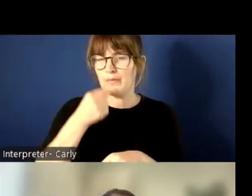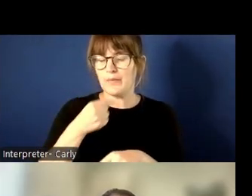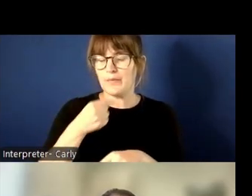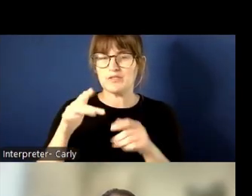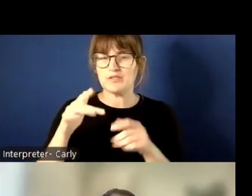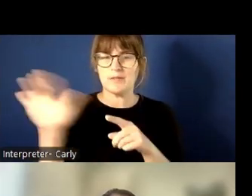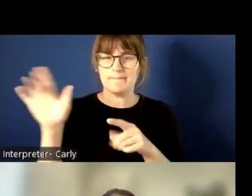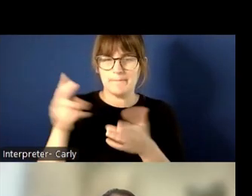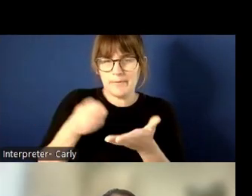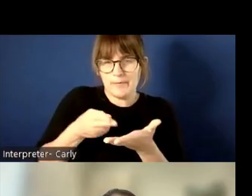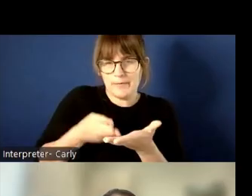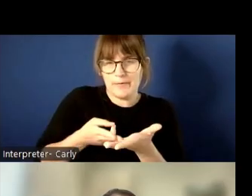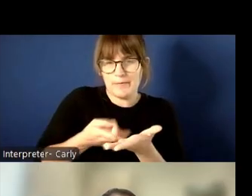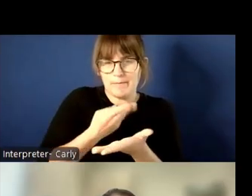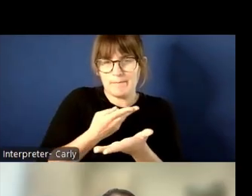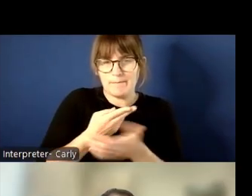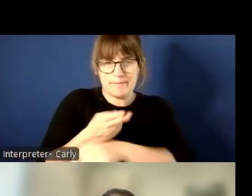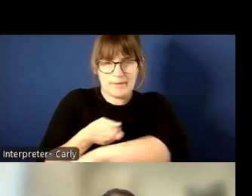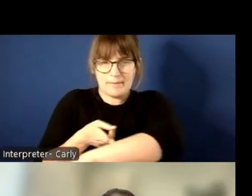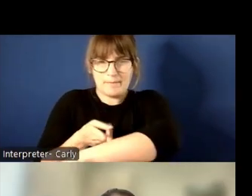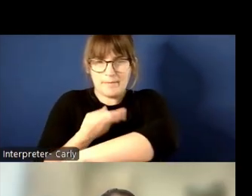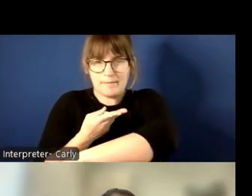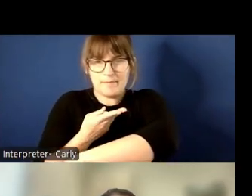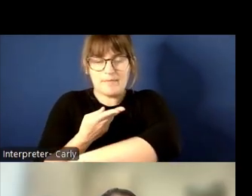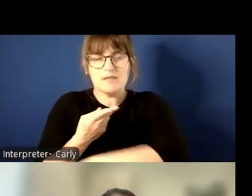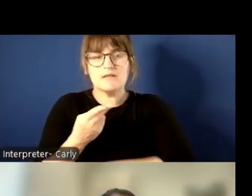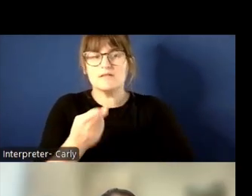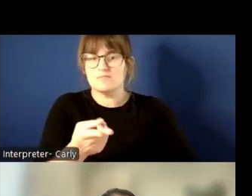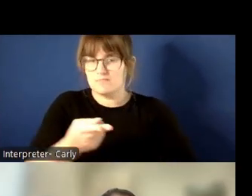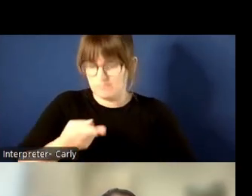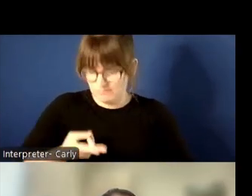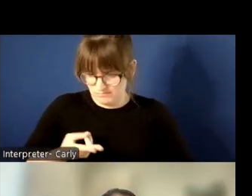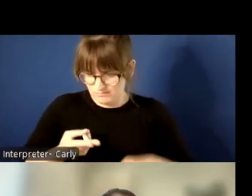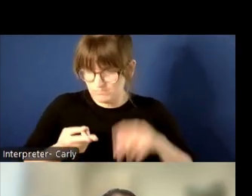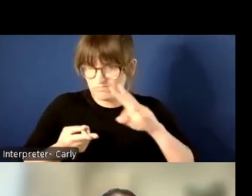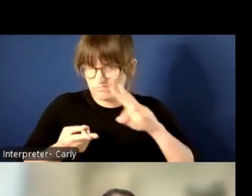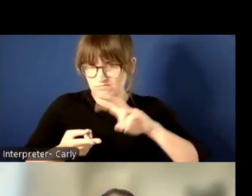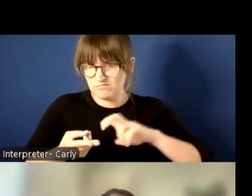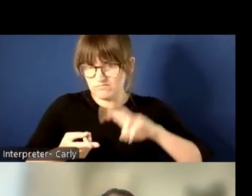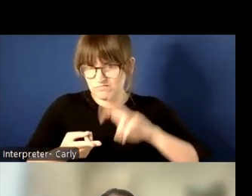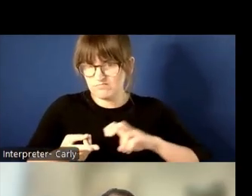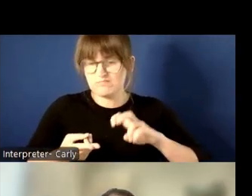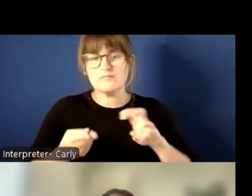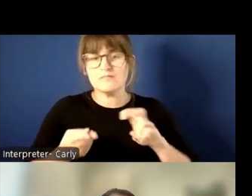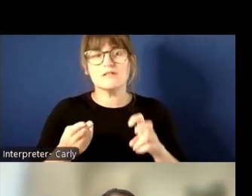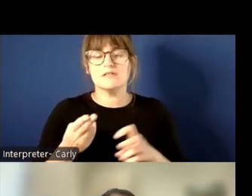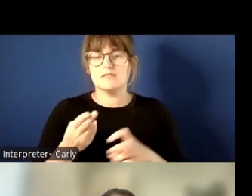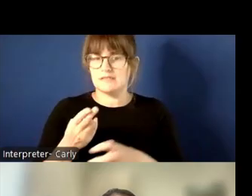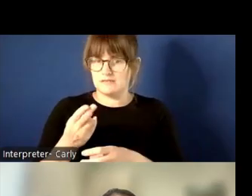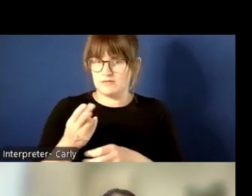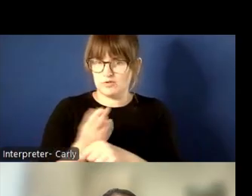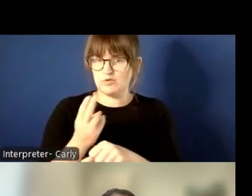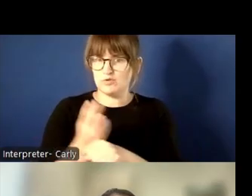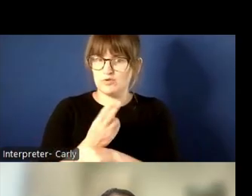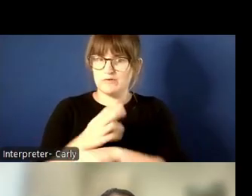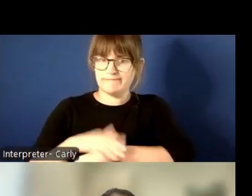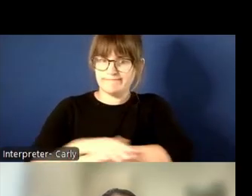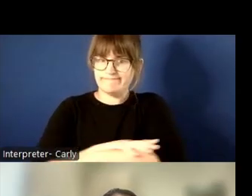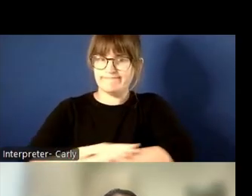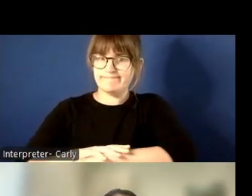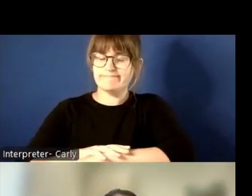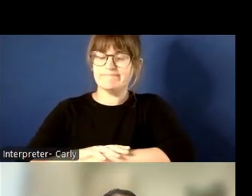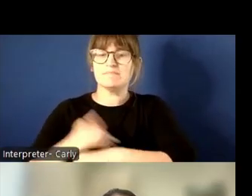of a lesion to remove that and look under the microscope. And we typically stop the bleeding of this with either a chemical or with